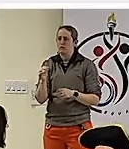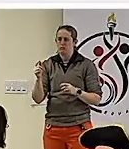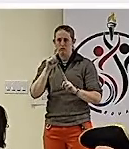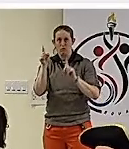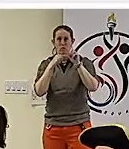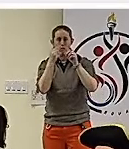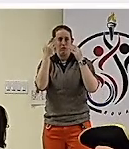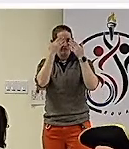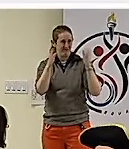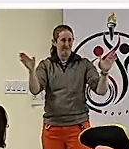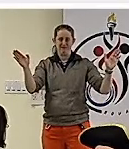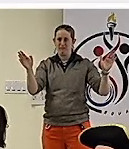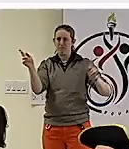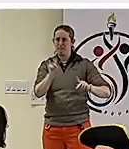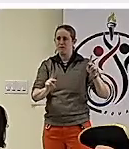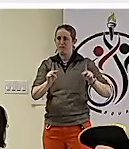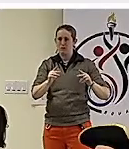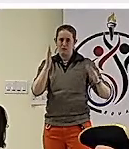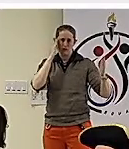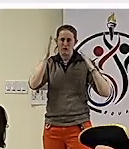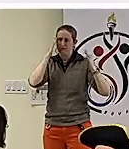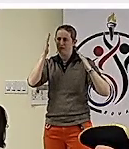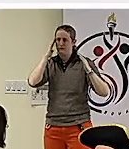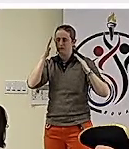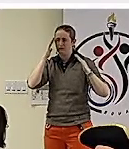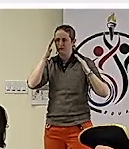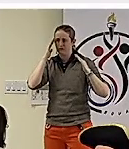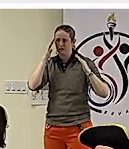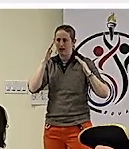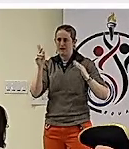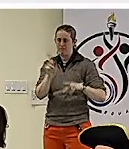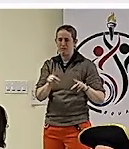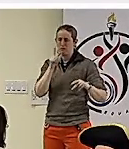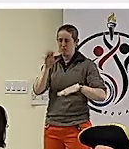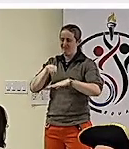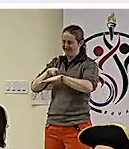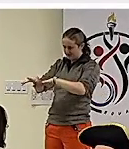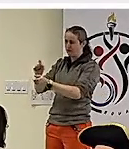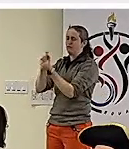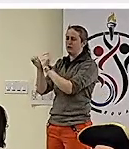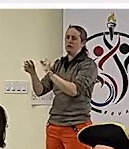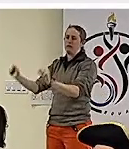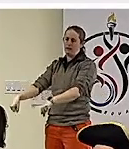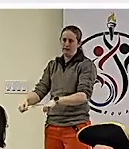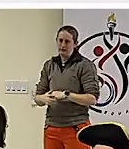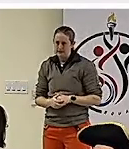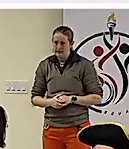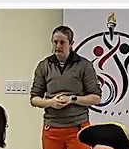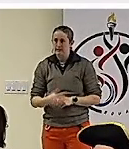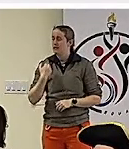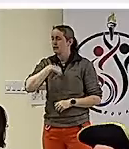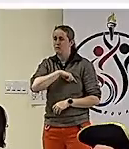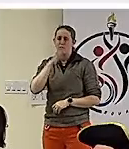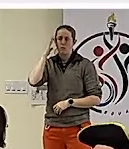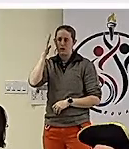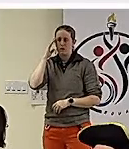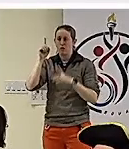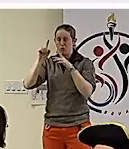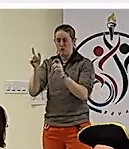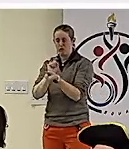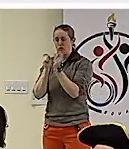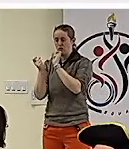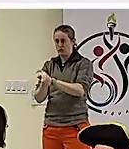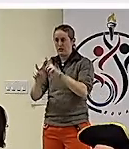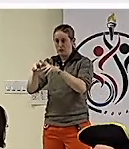policymakers. And as often as it has been said, change can grow from the bottom up, or it can be implemented from the